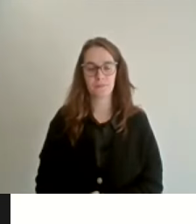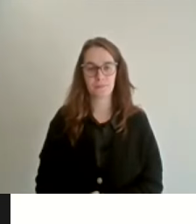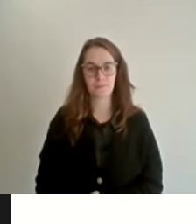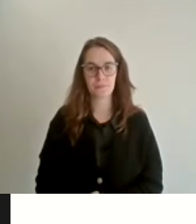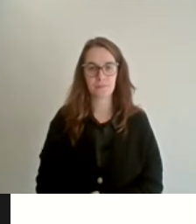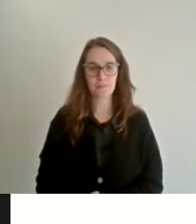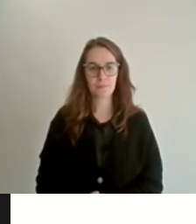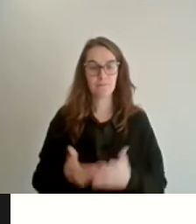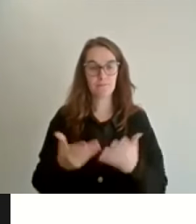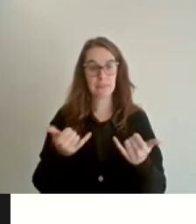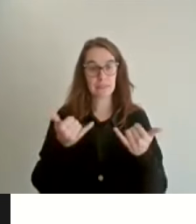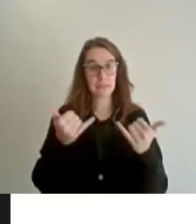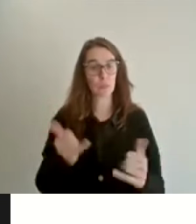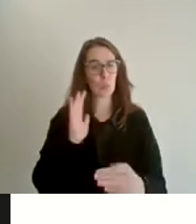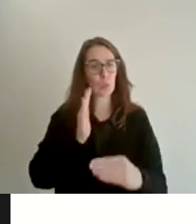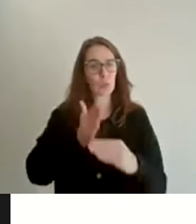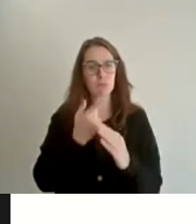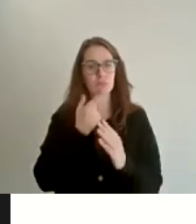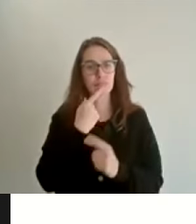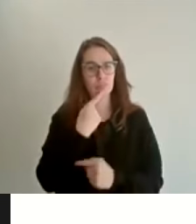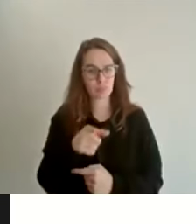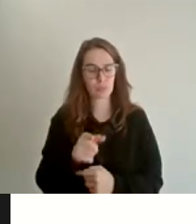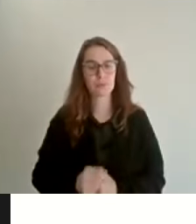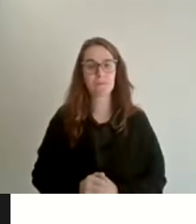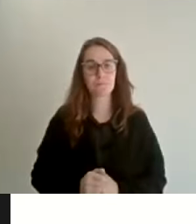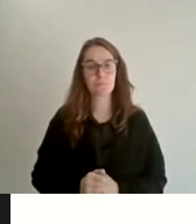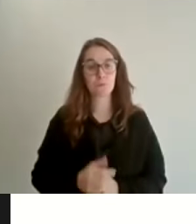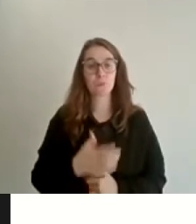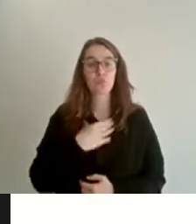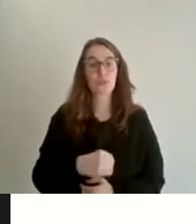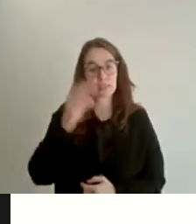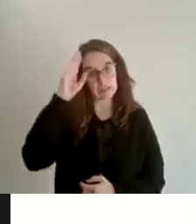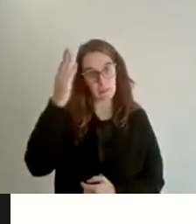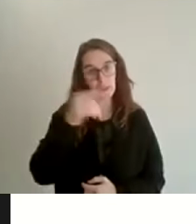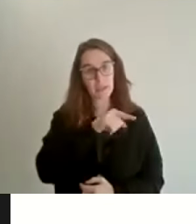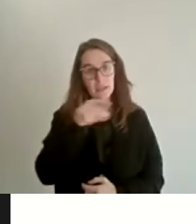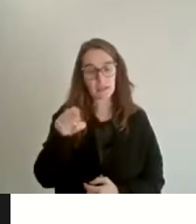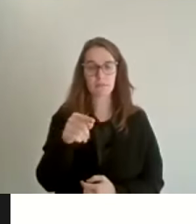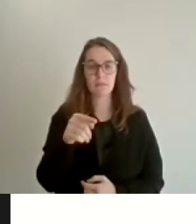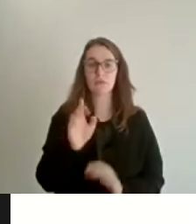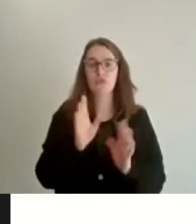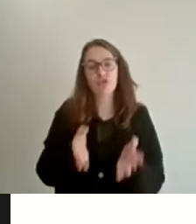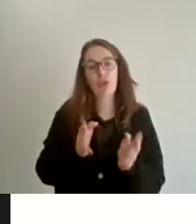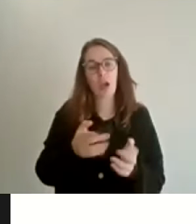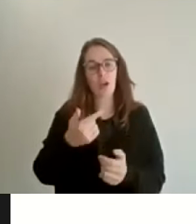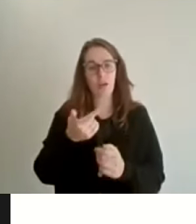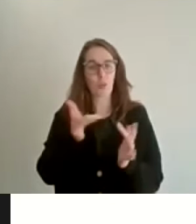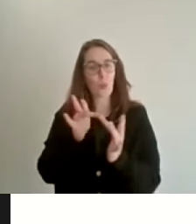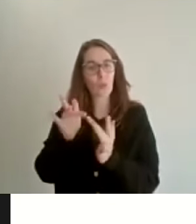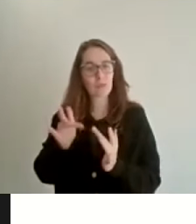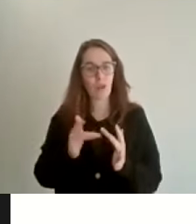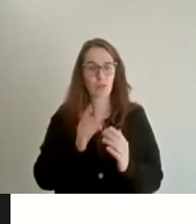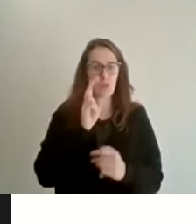It's time for our last poll for today, where we want to know if you ever experienced or witnessed unequal